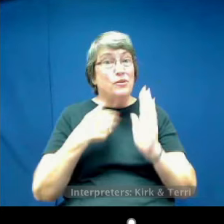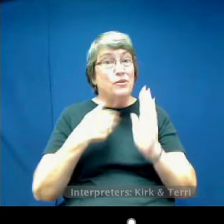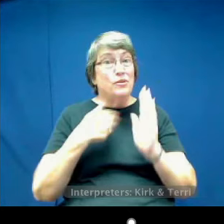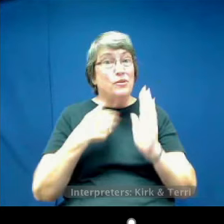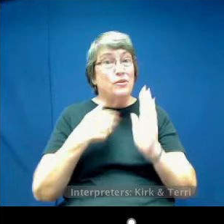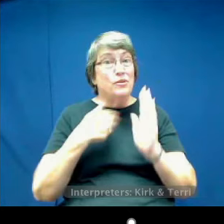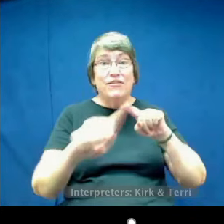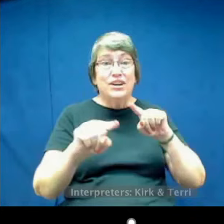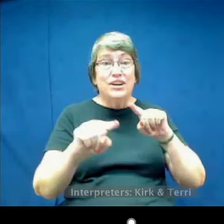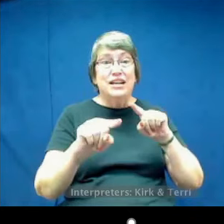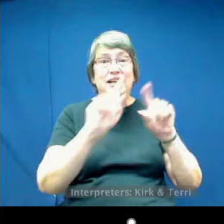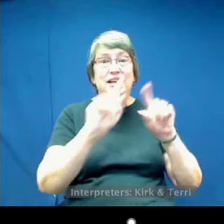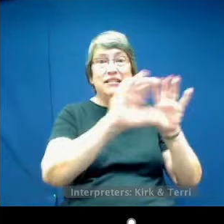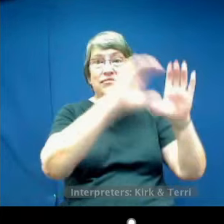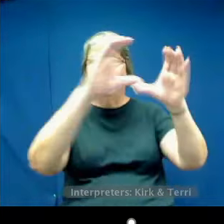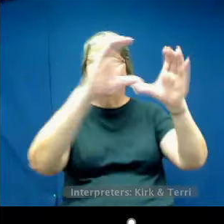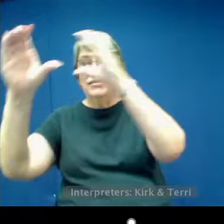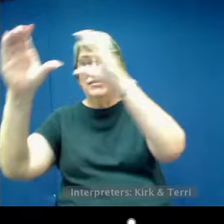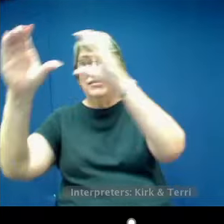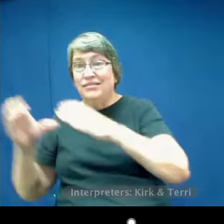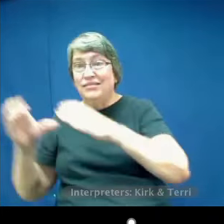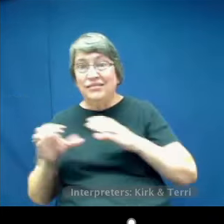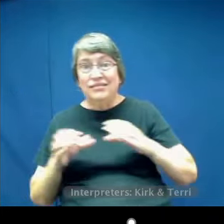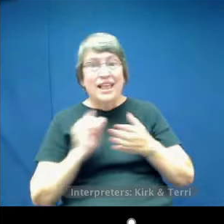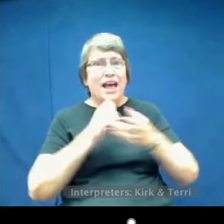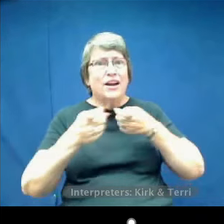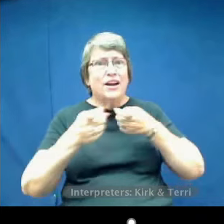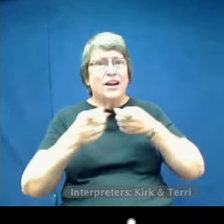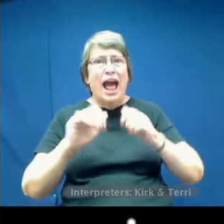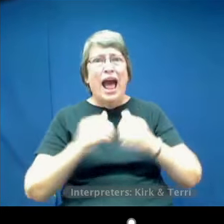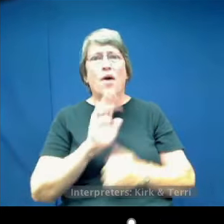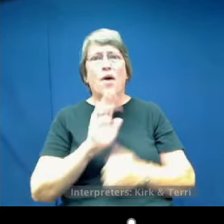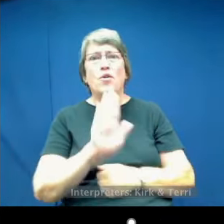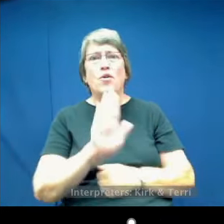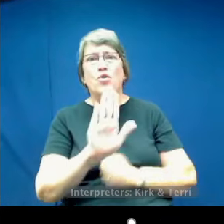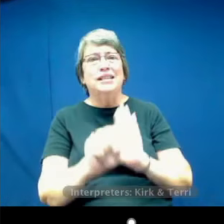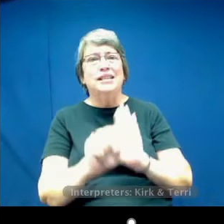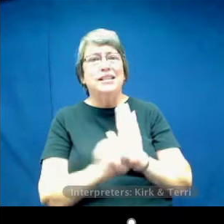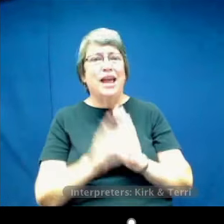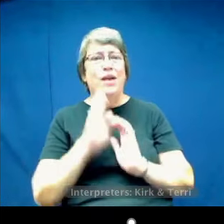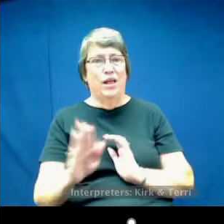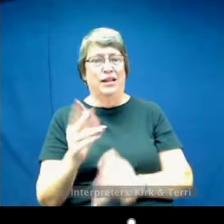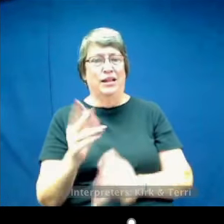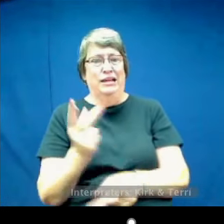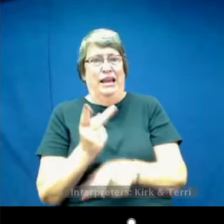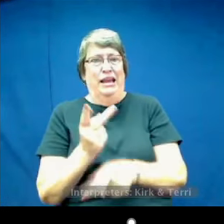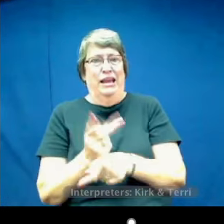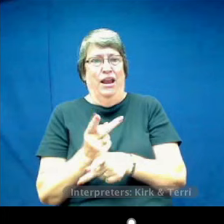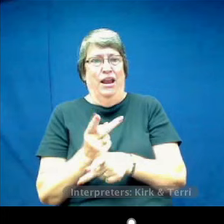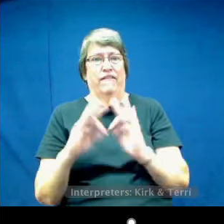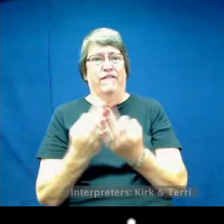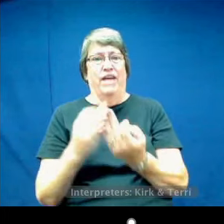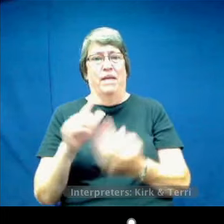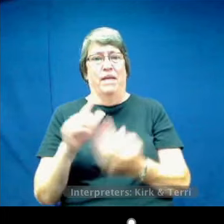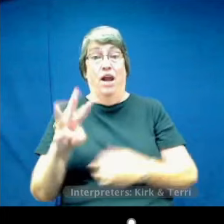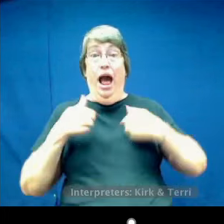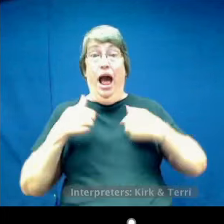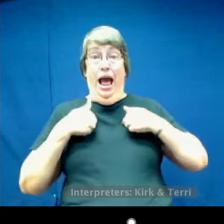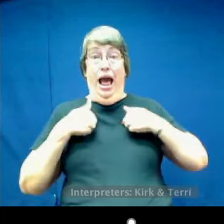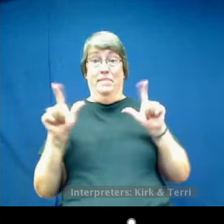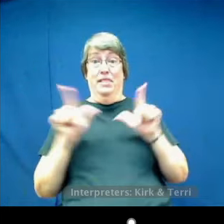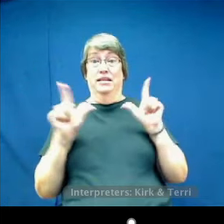up how your individual state is going to handle family law matters. And I'm only licensed in 2 of those